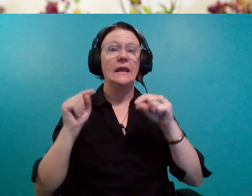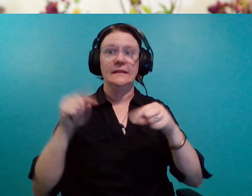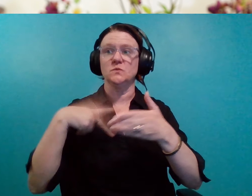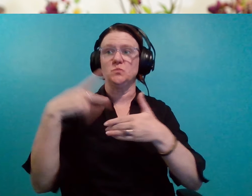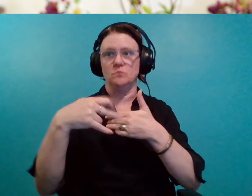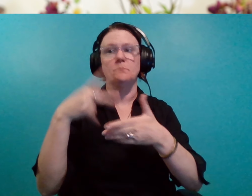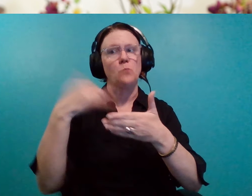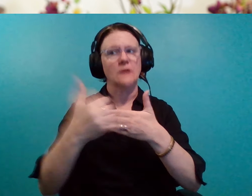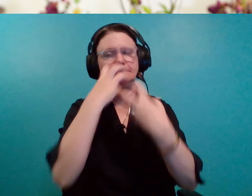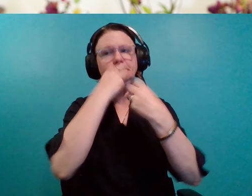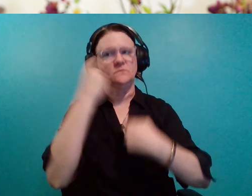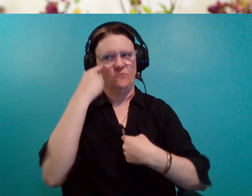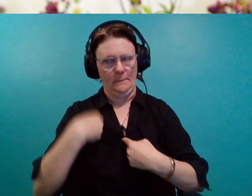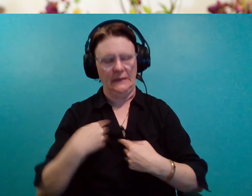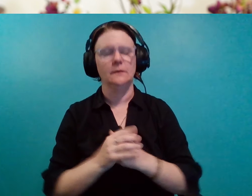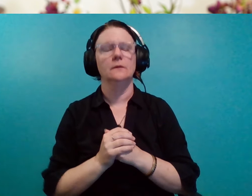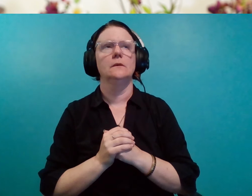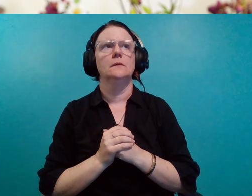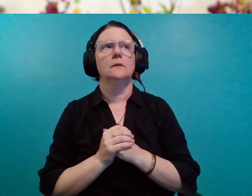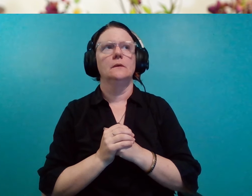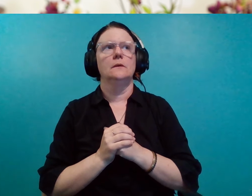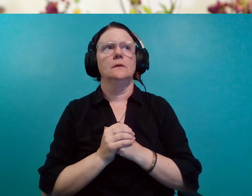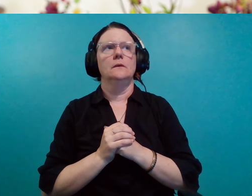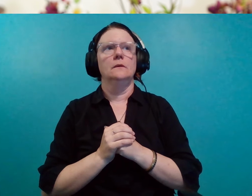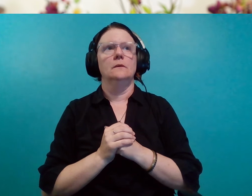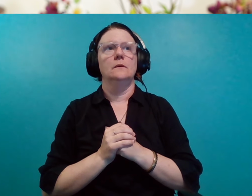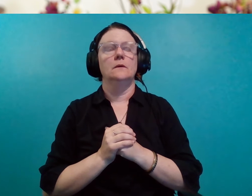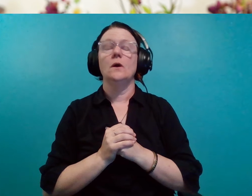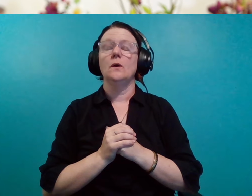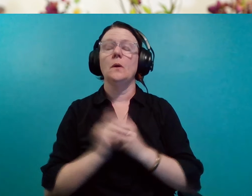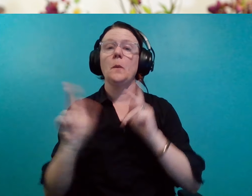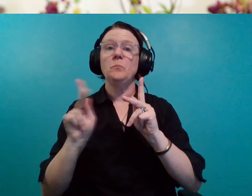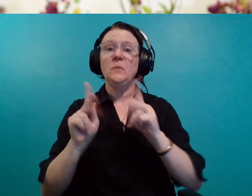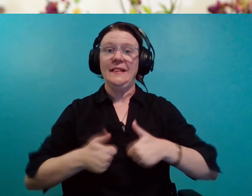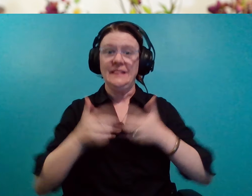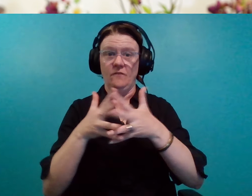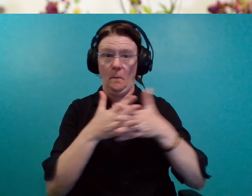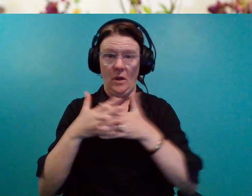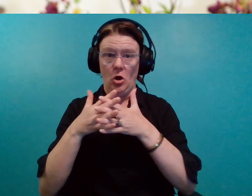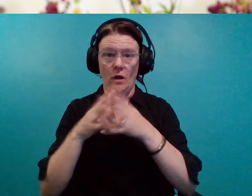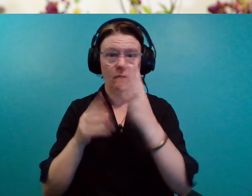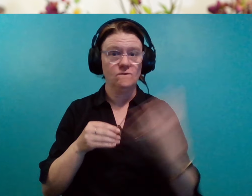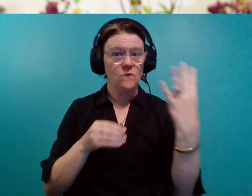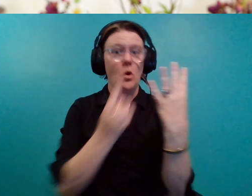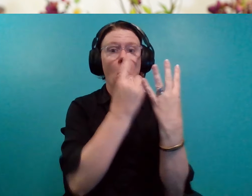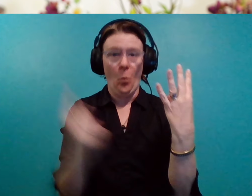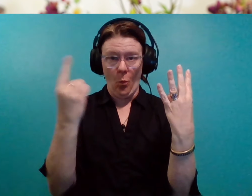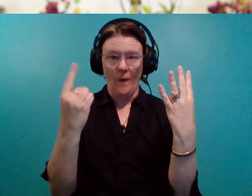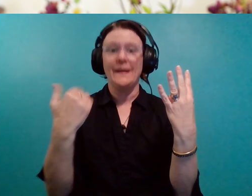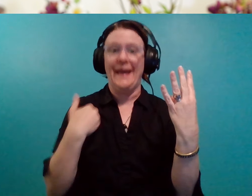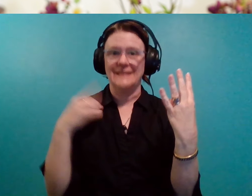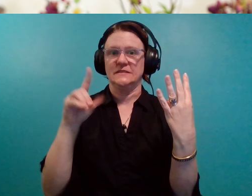This project is very important to me because more than 1 in 4 people in this country have a